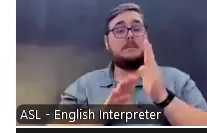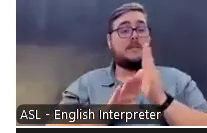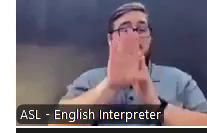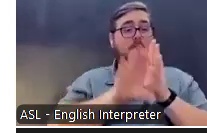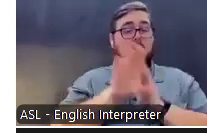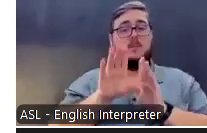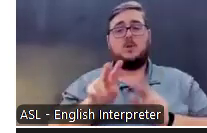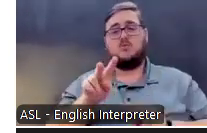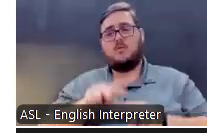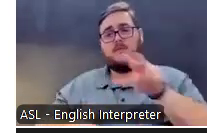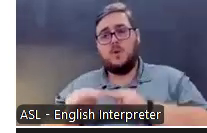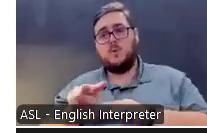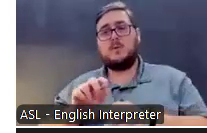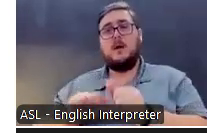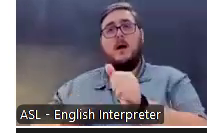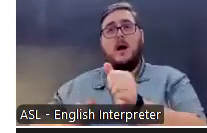the IEP.